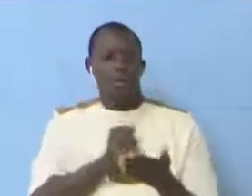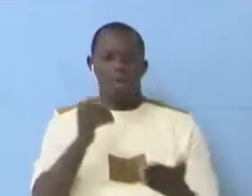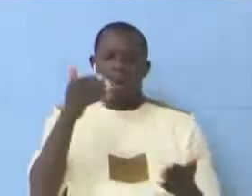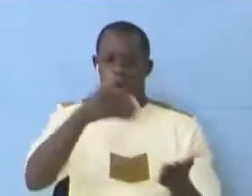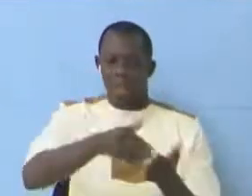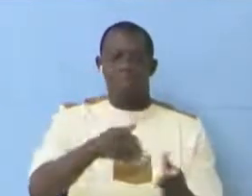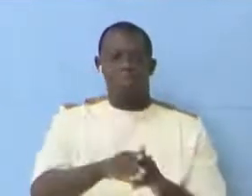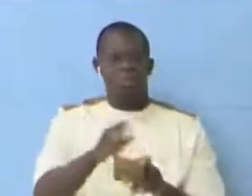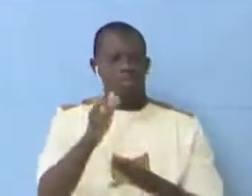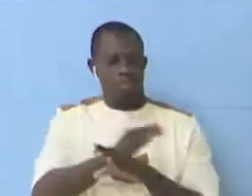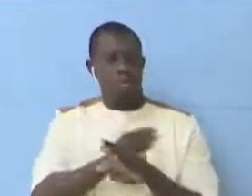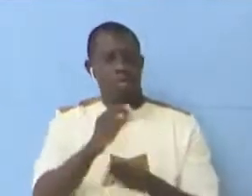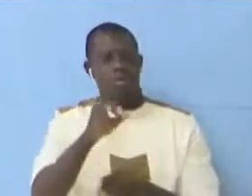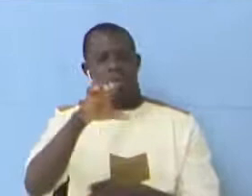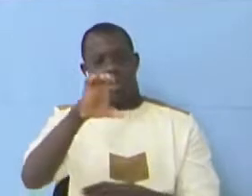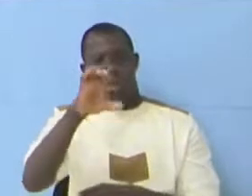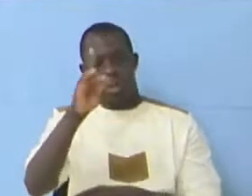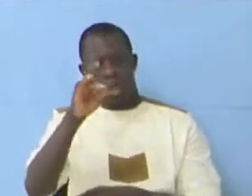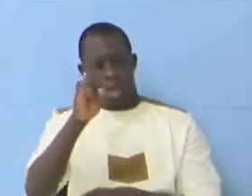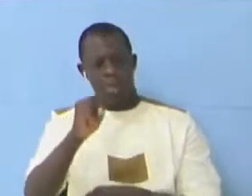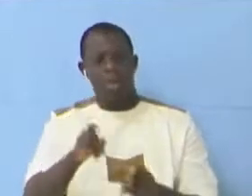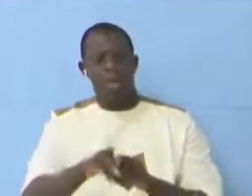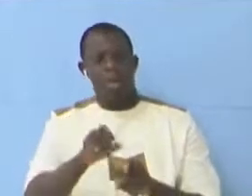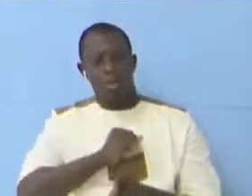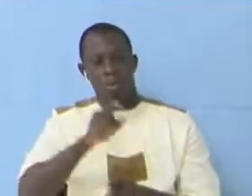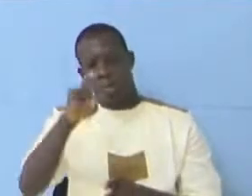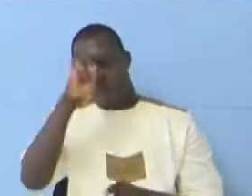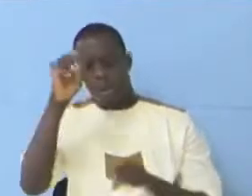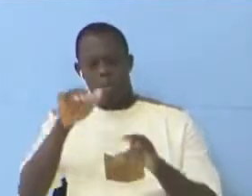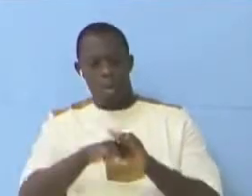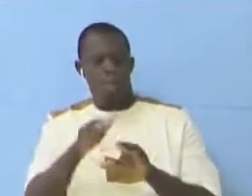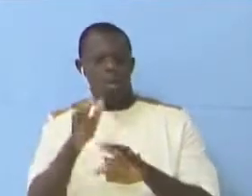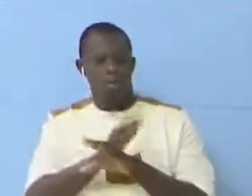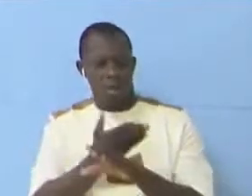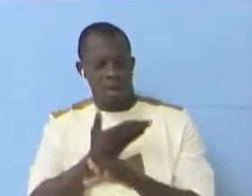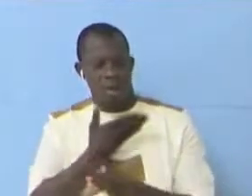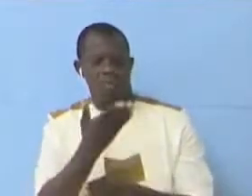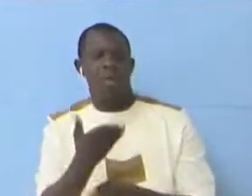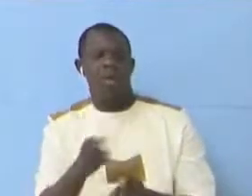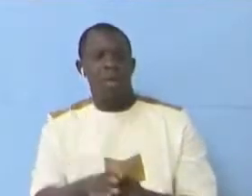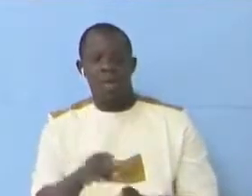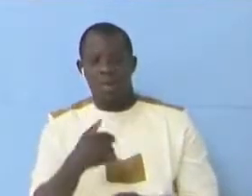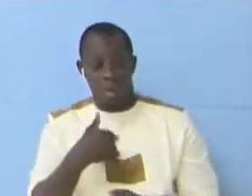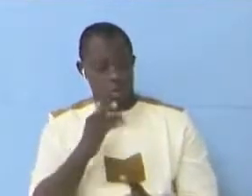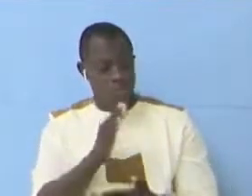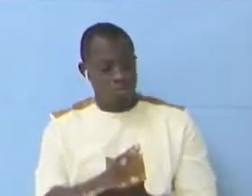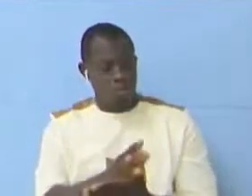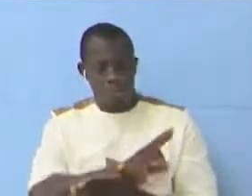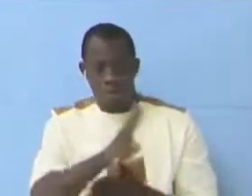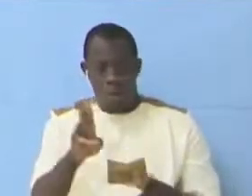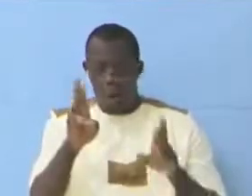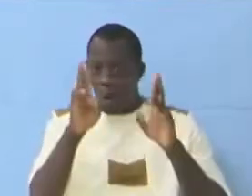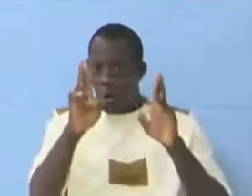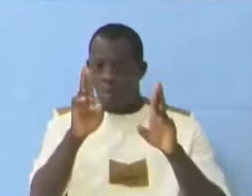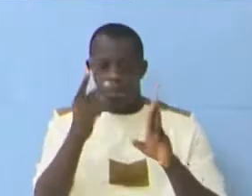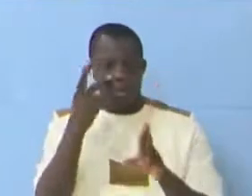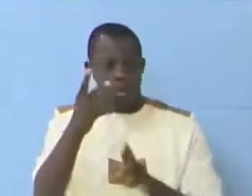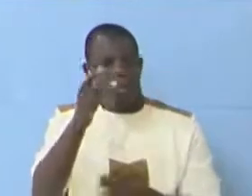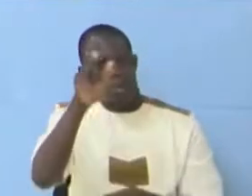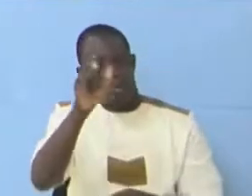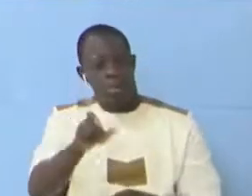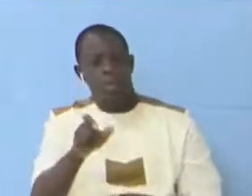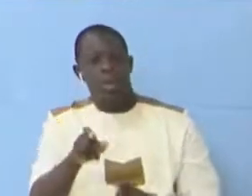was a colleague. Ci laa leen wax li tax mu ñëwoon moo nekkoon Chief of Staff. And I was not even expecting him. Man sa sentu mo woon ko. It